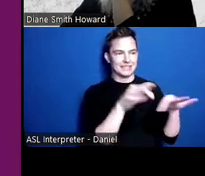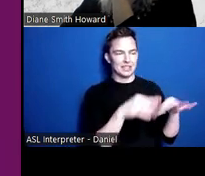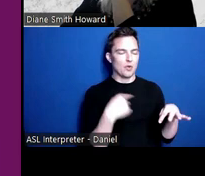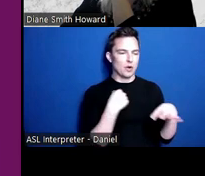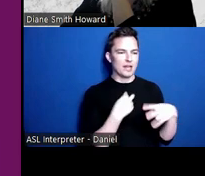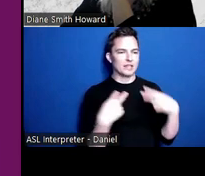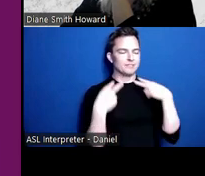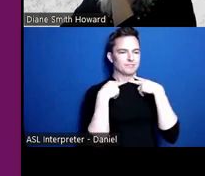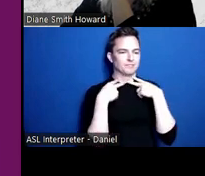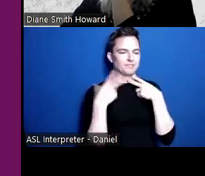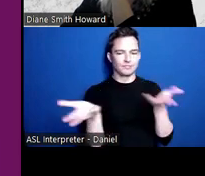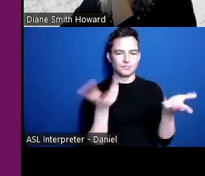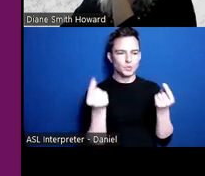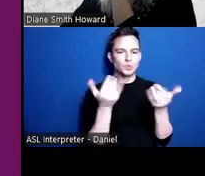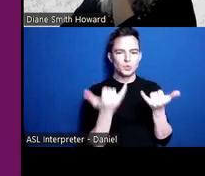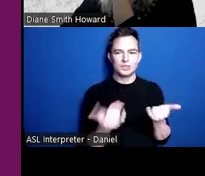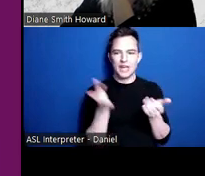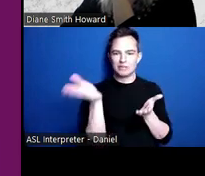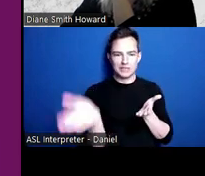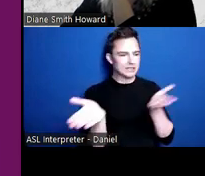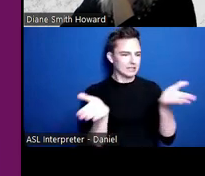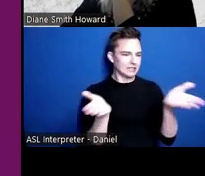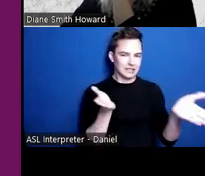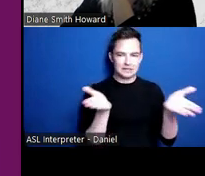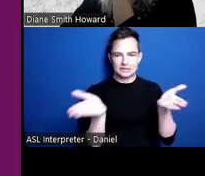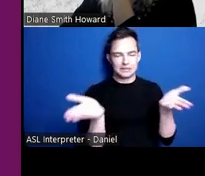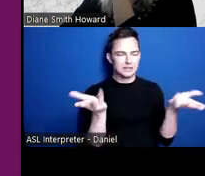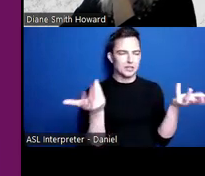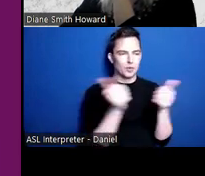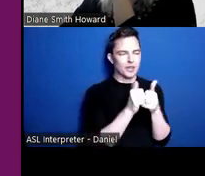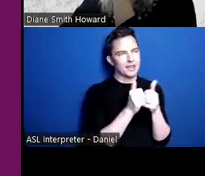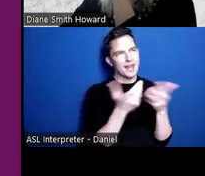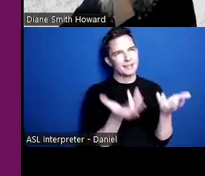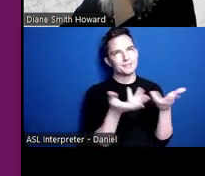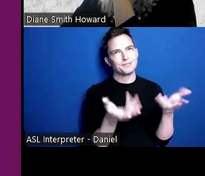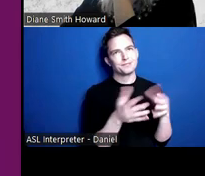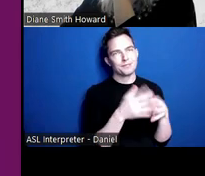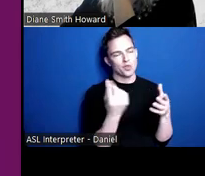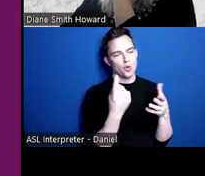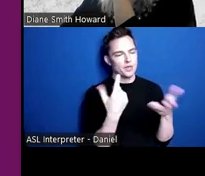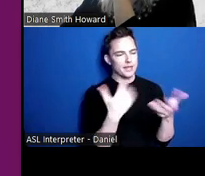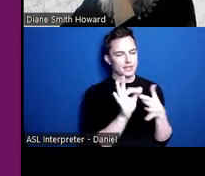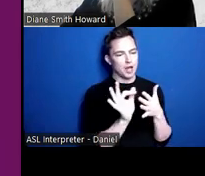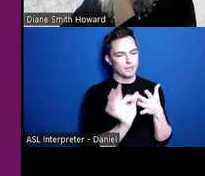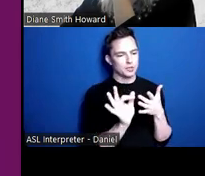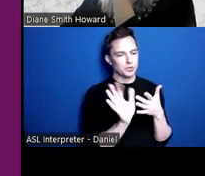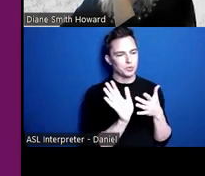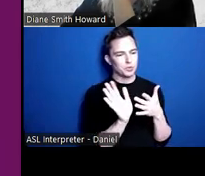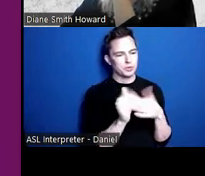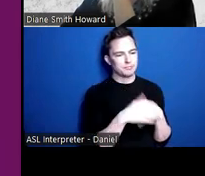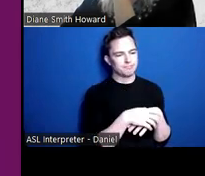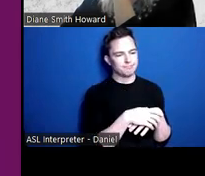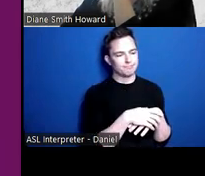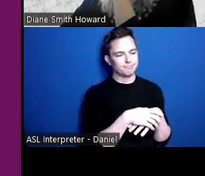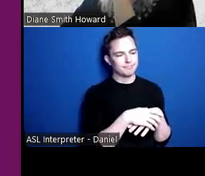know, what are we going to do now? You know, with there's always the option to take